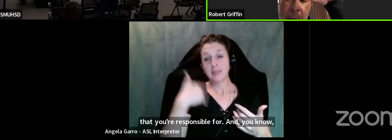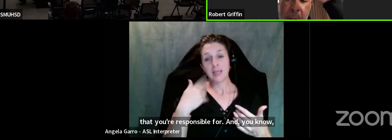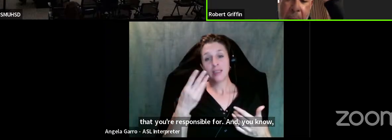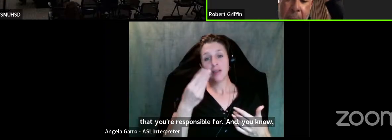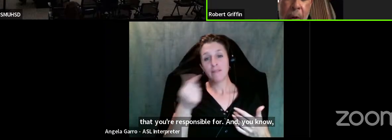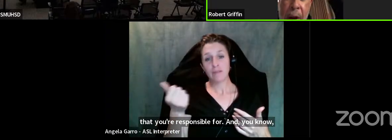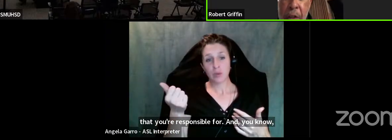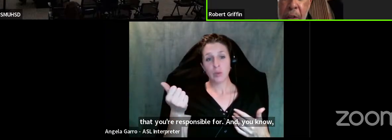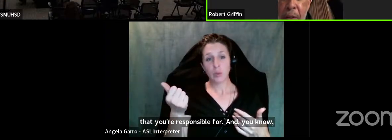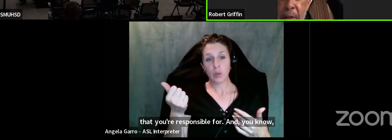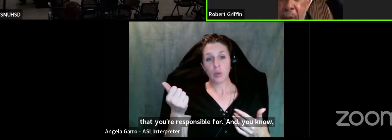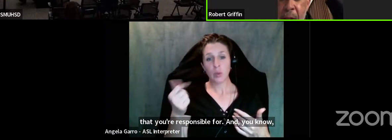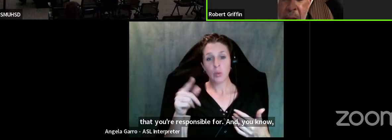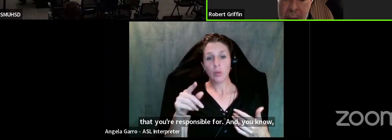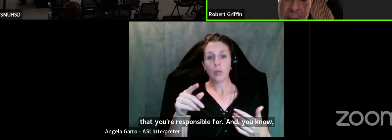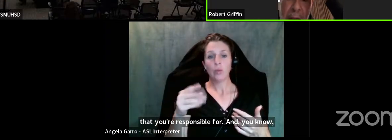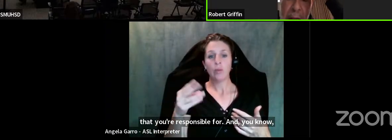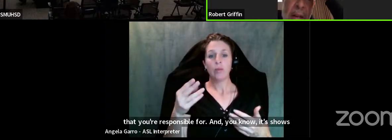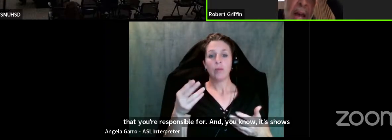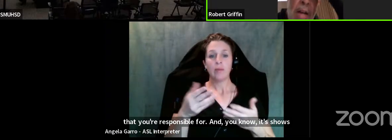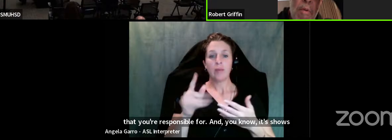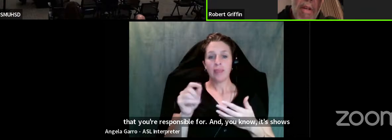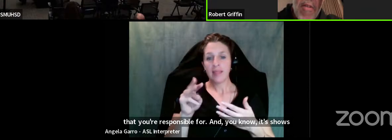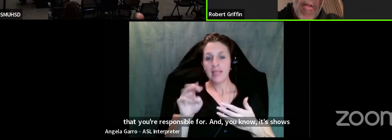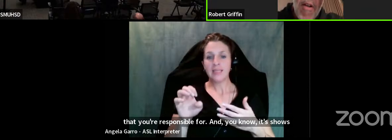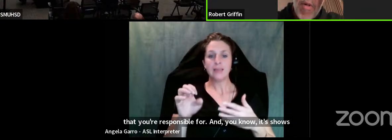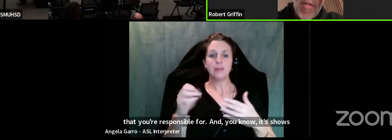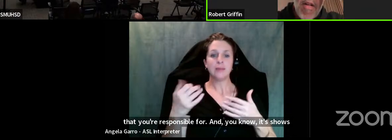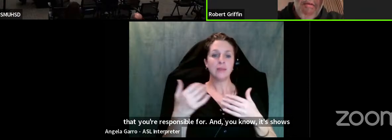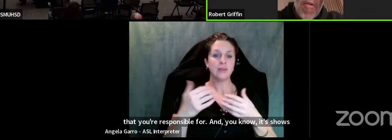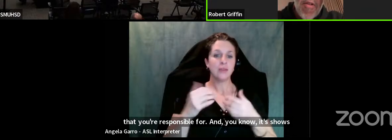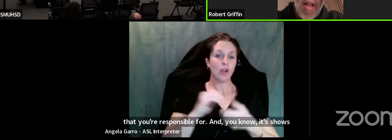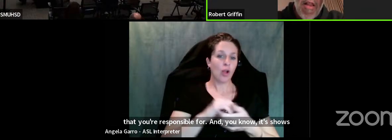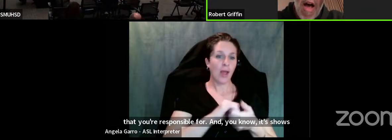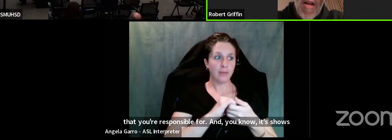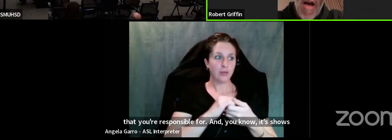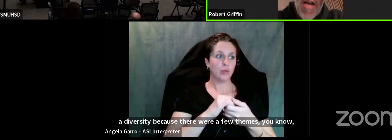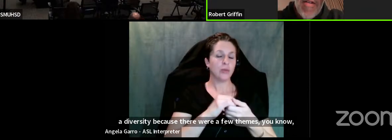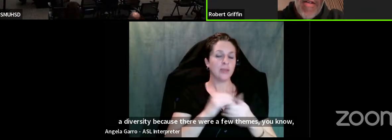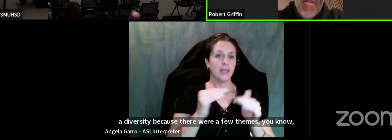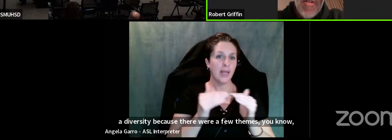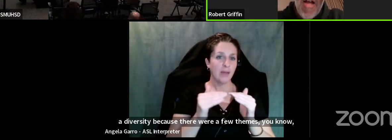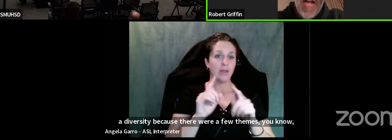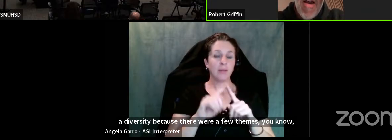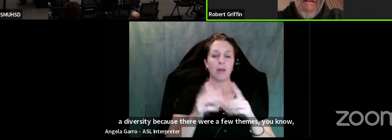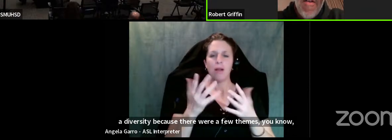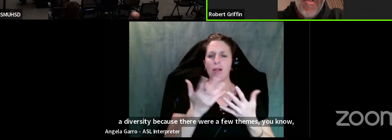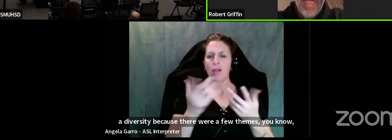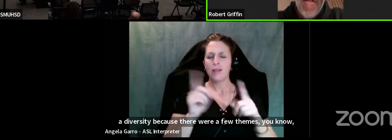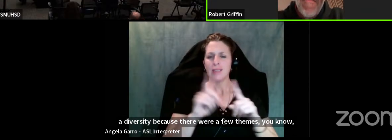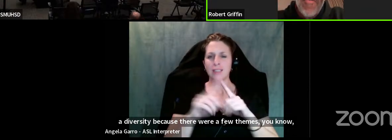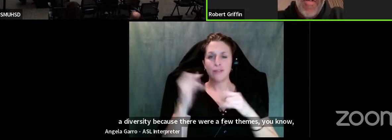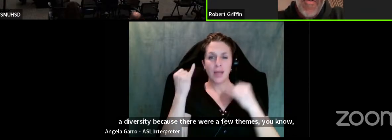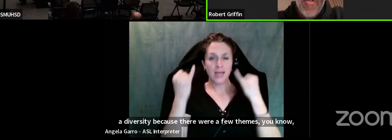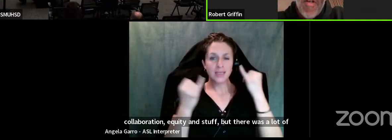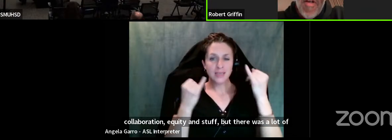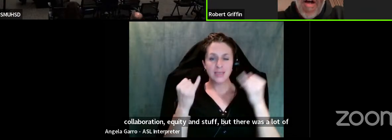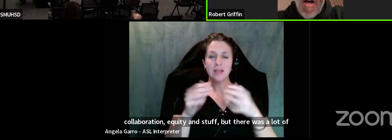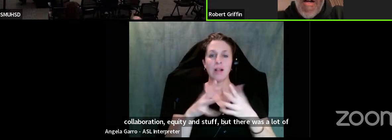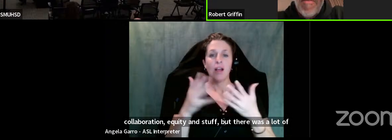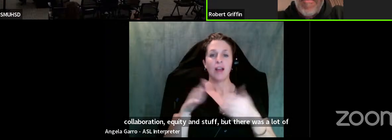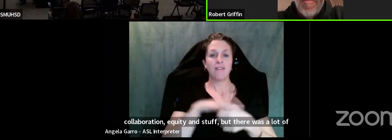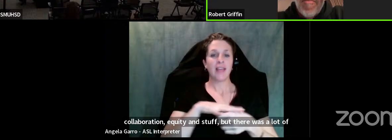themes, collaboration, equity and stuff, but there was a lot of ideas, a lot of areas of